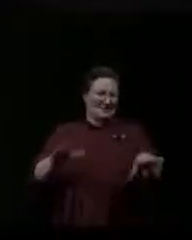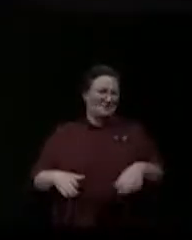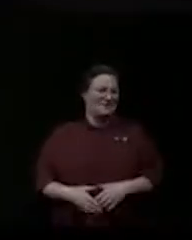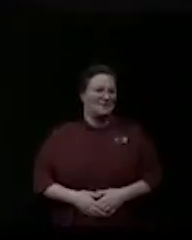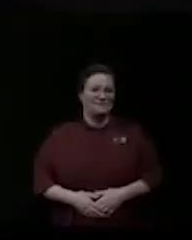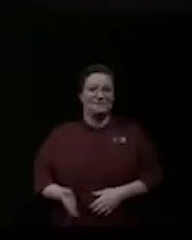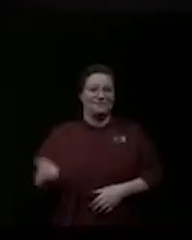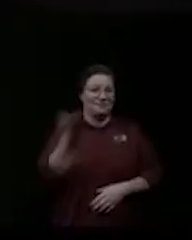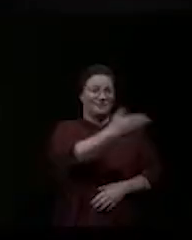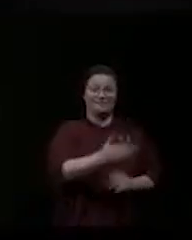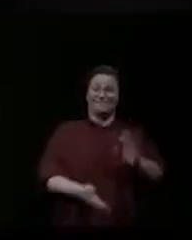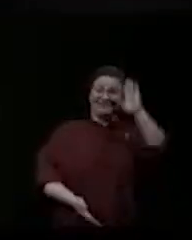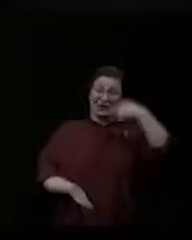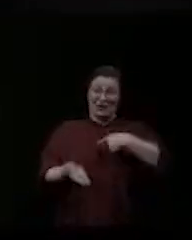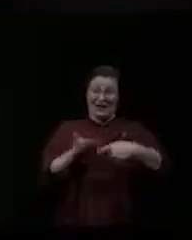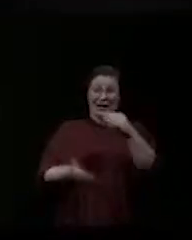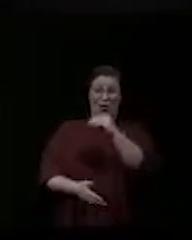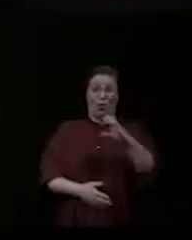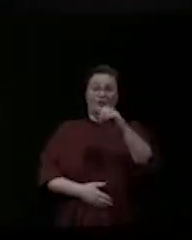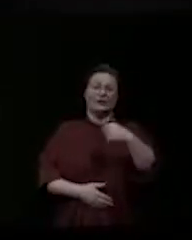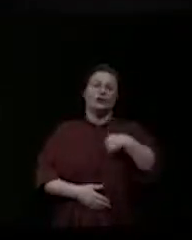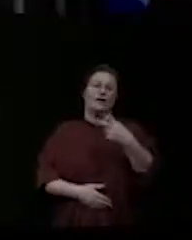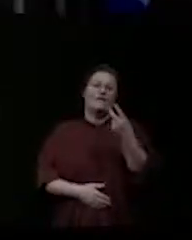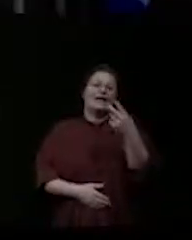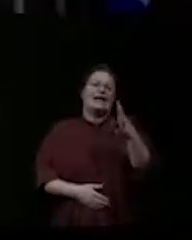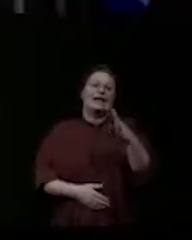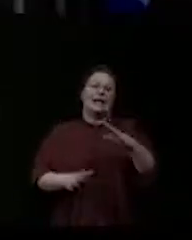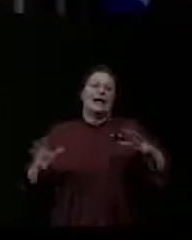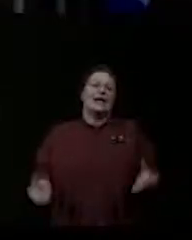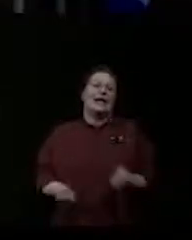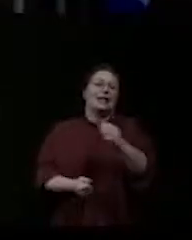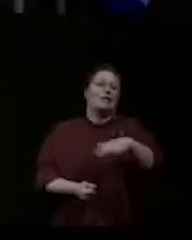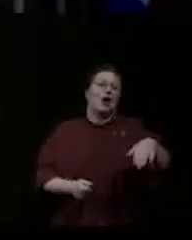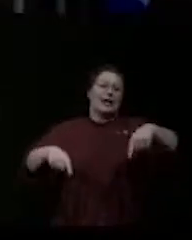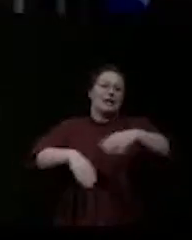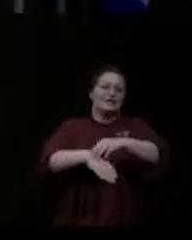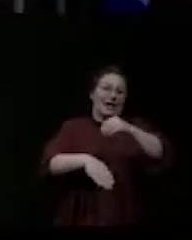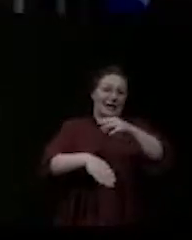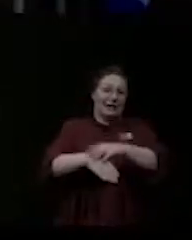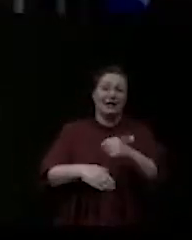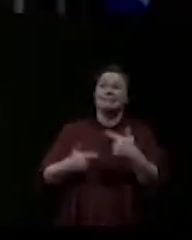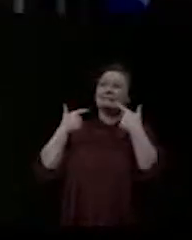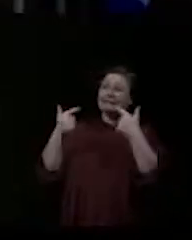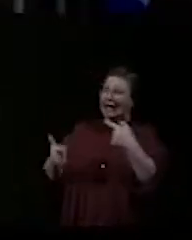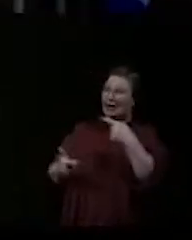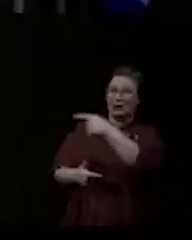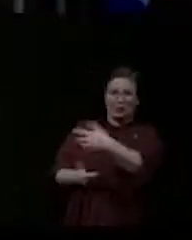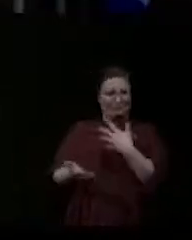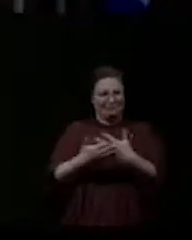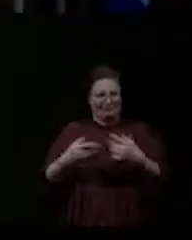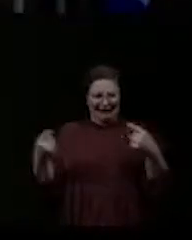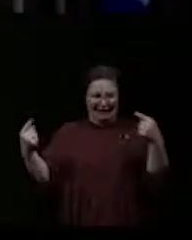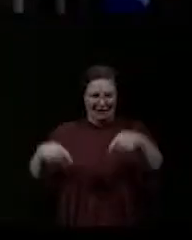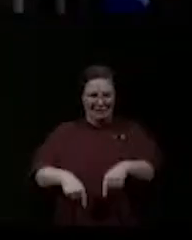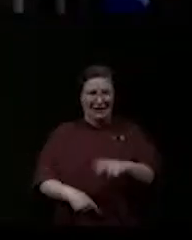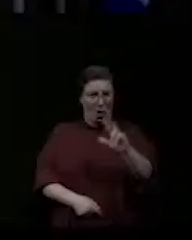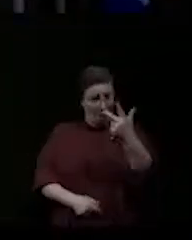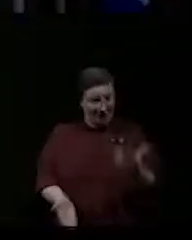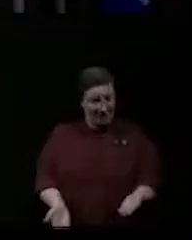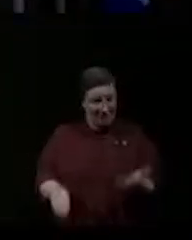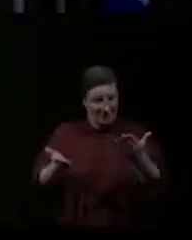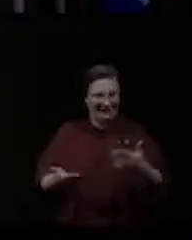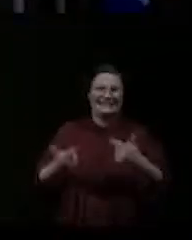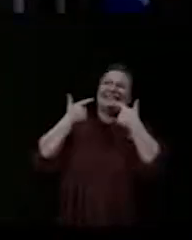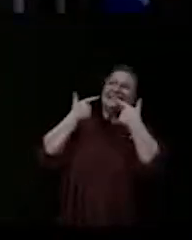Hello. I'm Åsa. I am CEO of Save the Children in Sweden. Thank you so much for talking to us at 8 o'clock in the morning here. We're